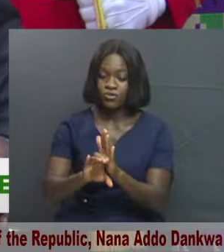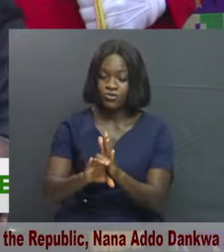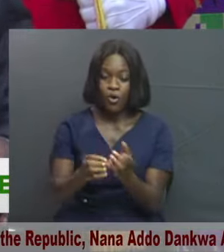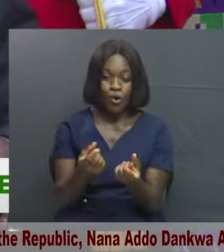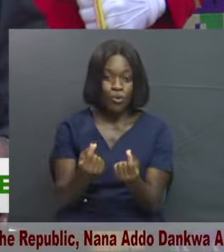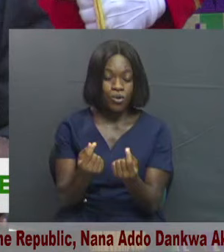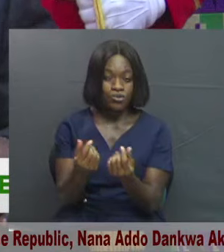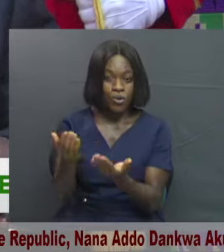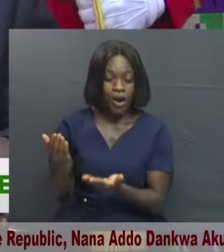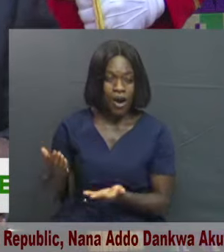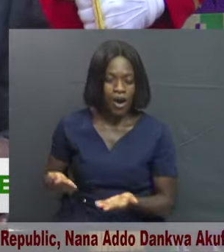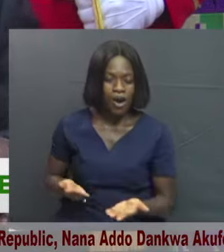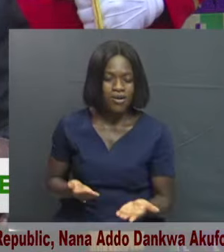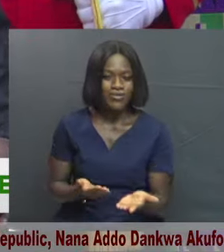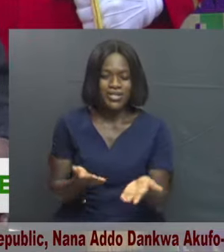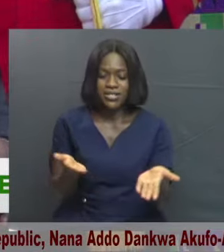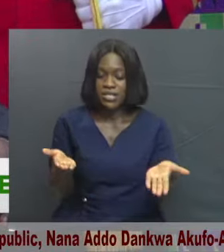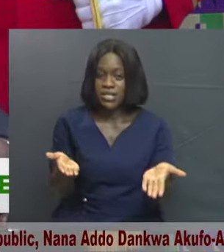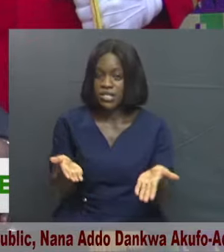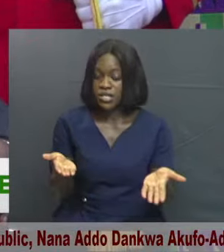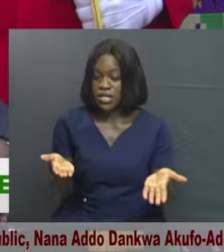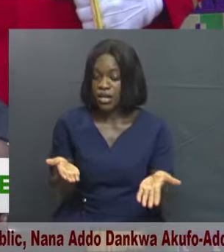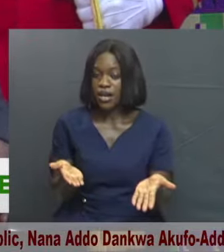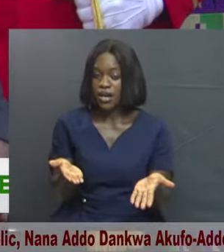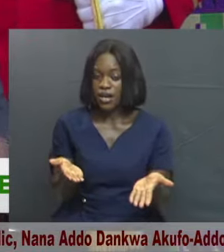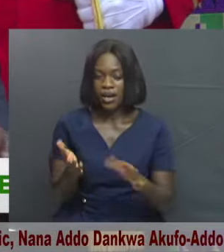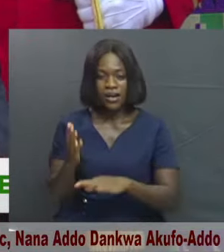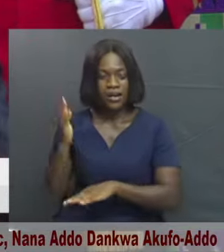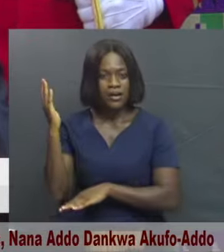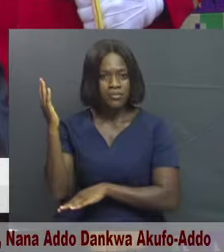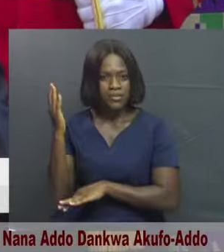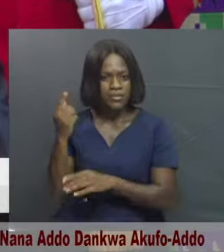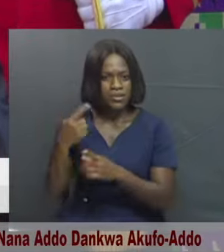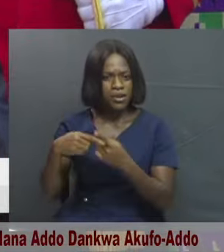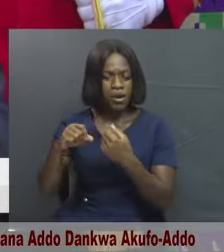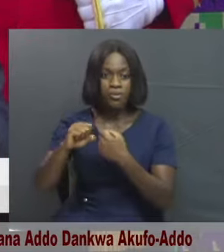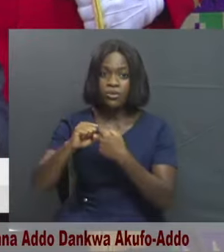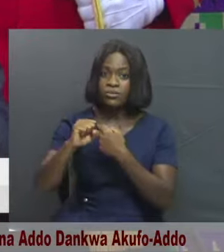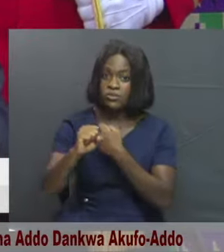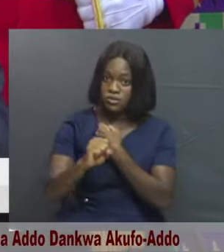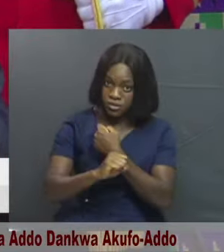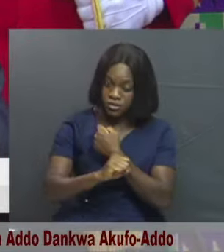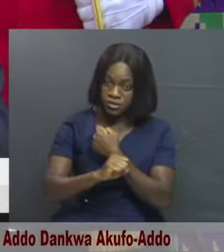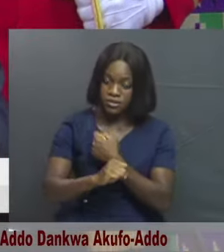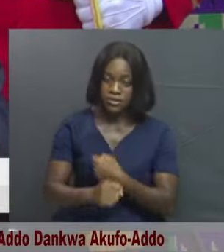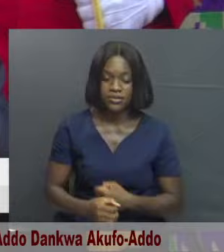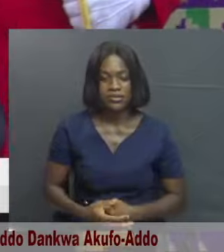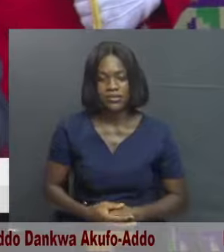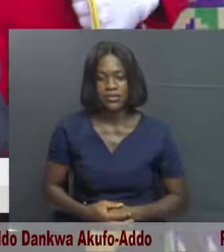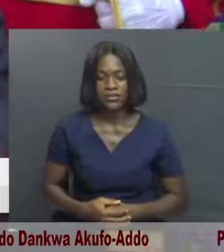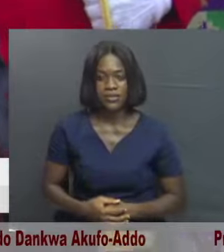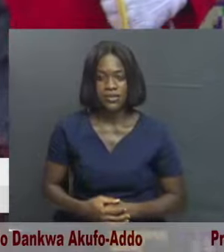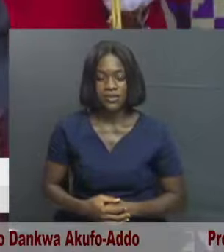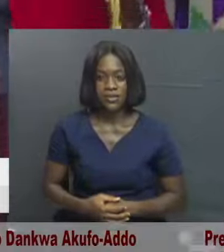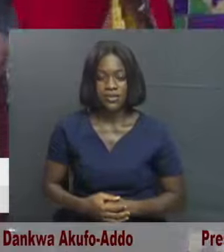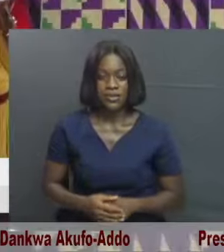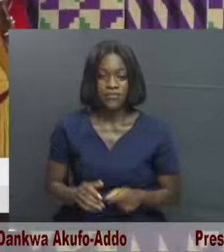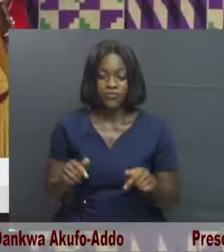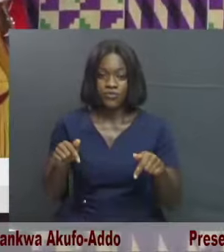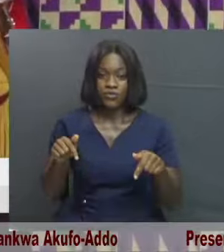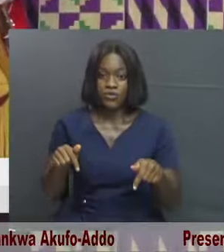delivering to the house a message on the state of the Nation on this